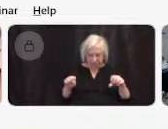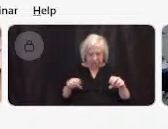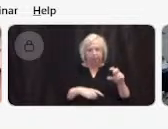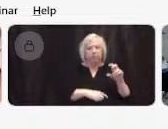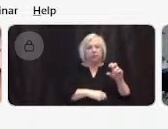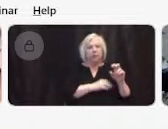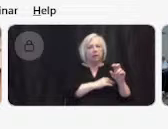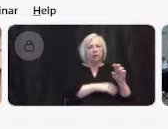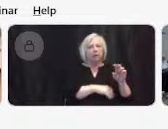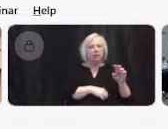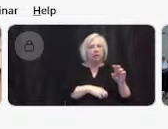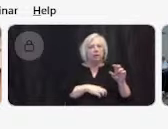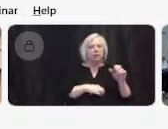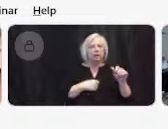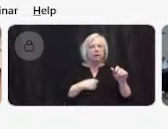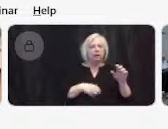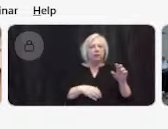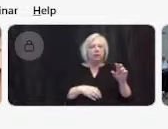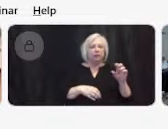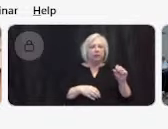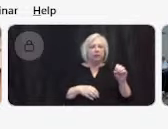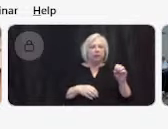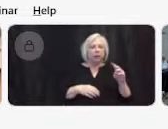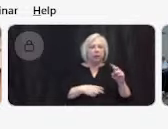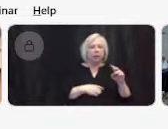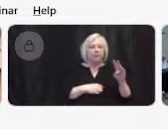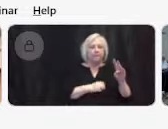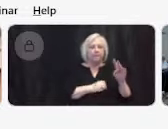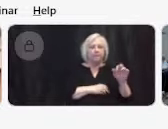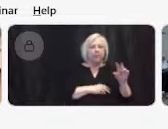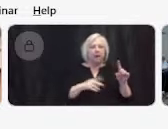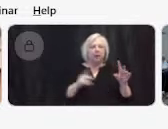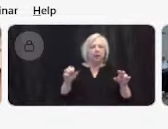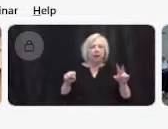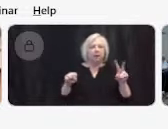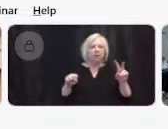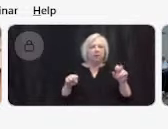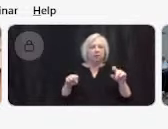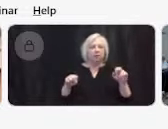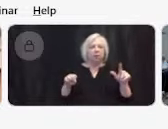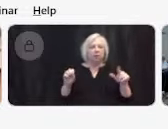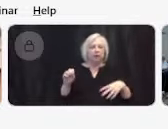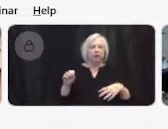Samad, Yes. Vogel, Yes.